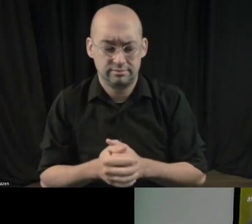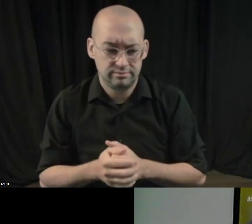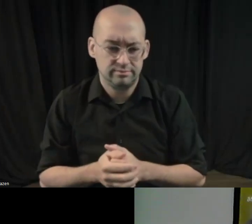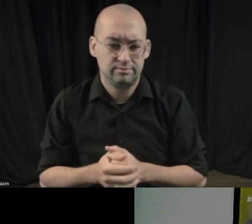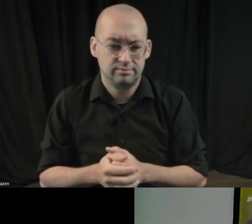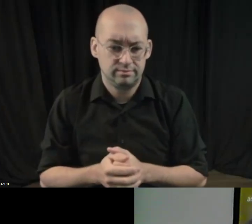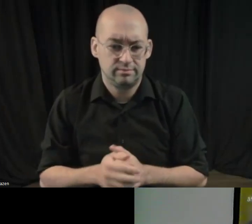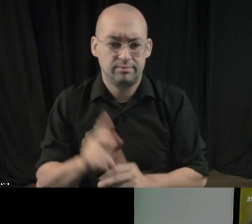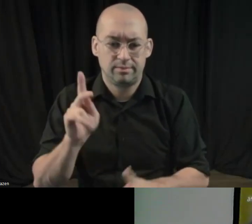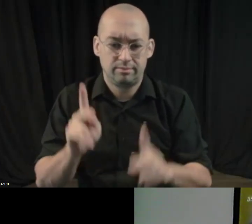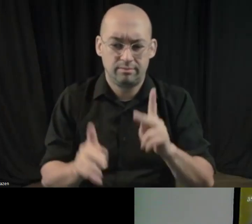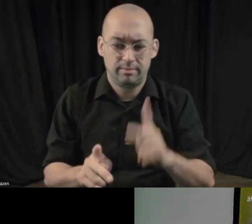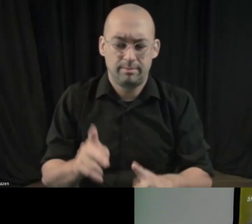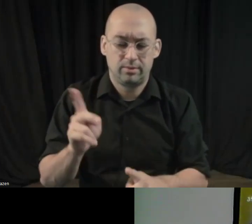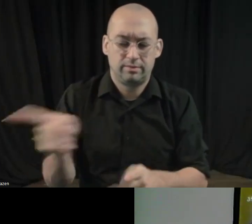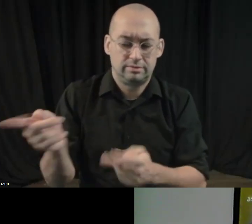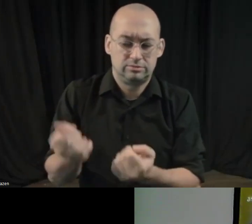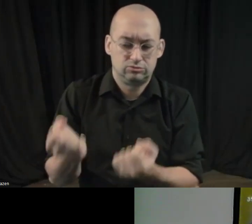A people resilient,